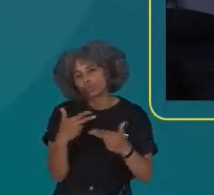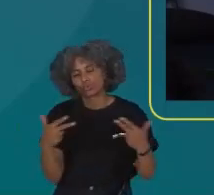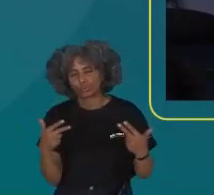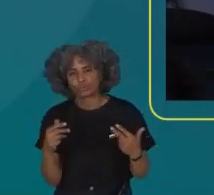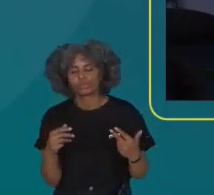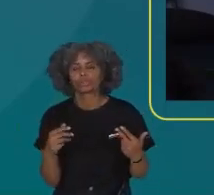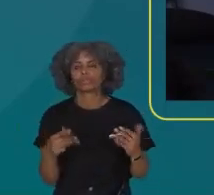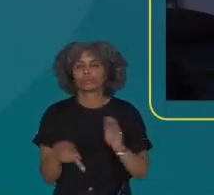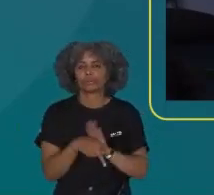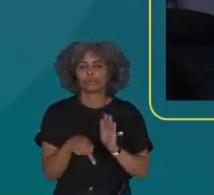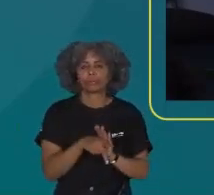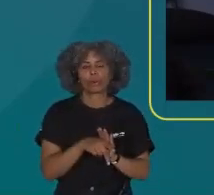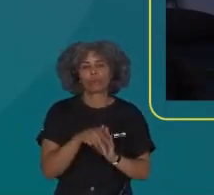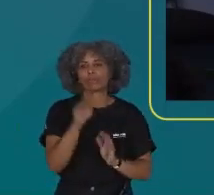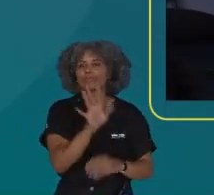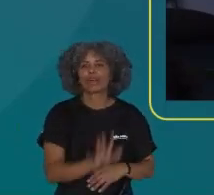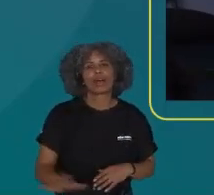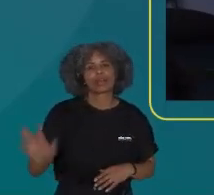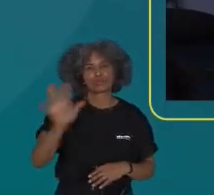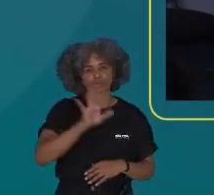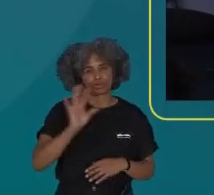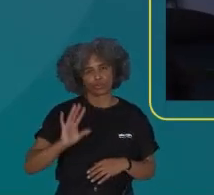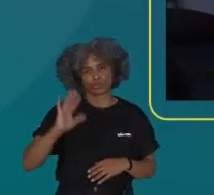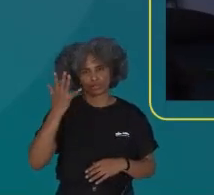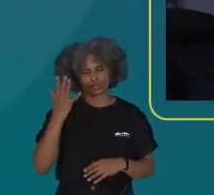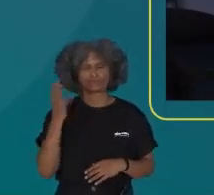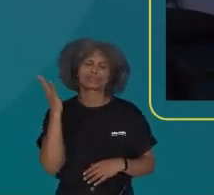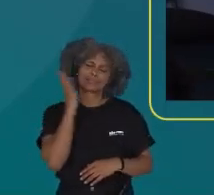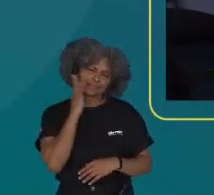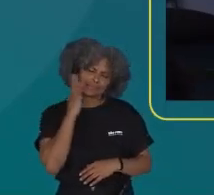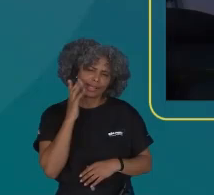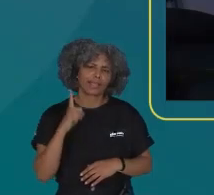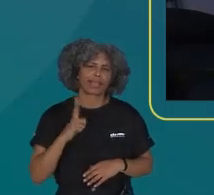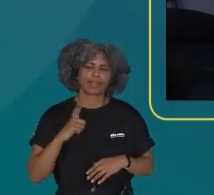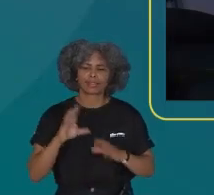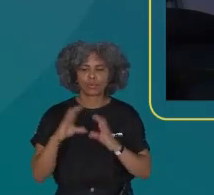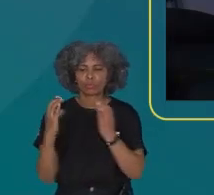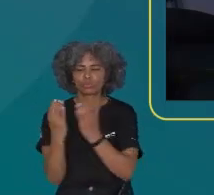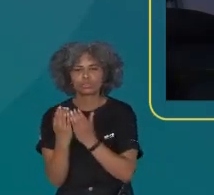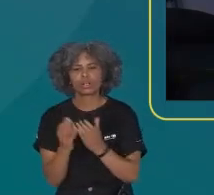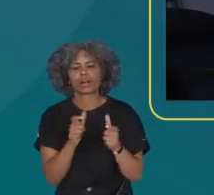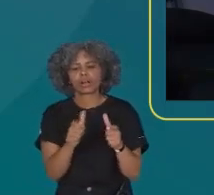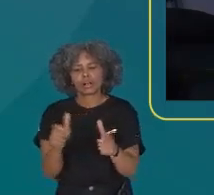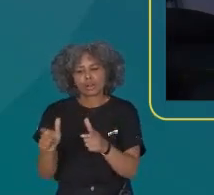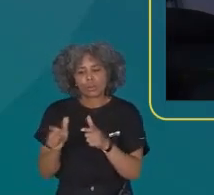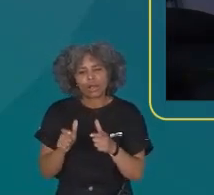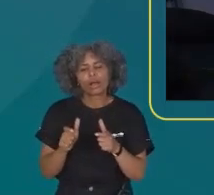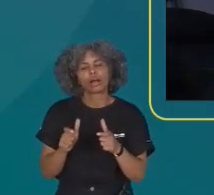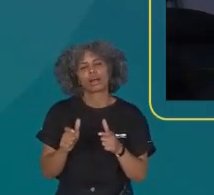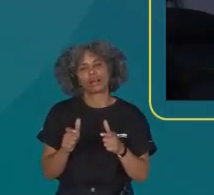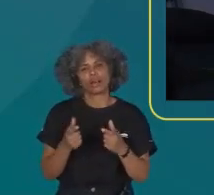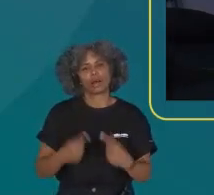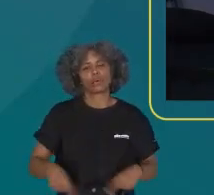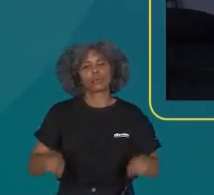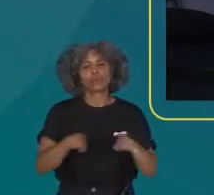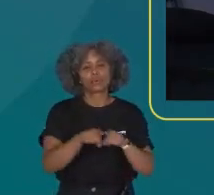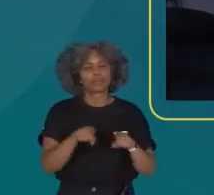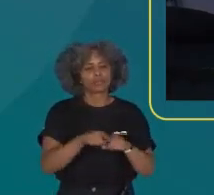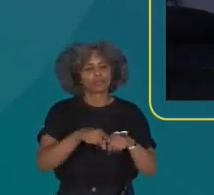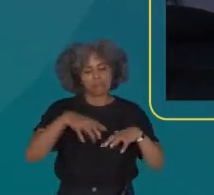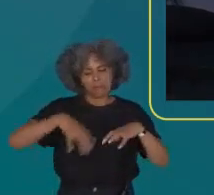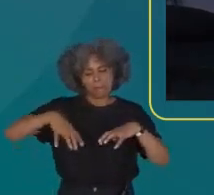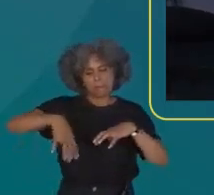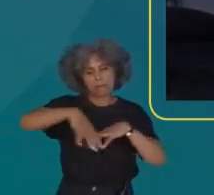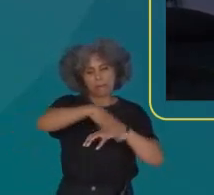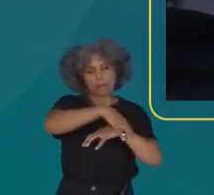that the local community, the regional community, are the one that are always their hands on